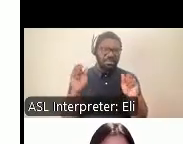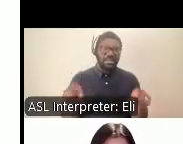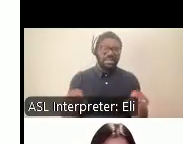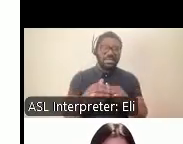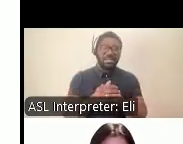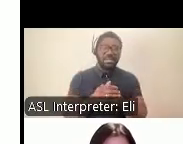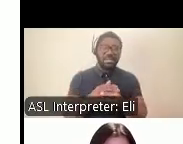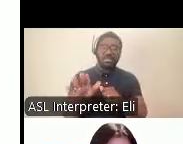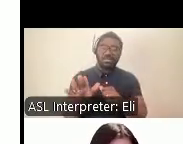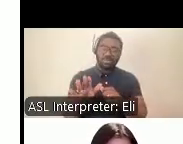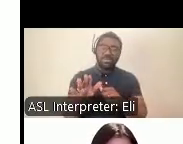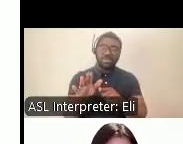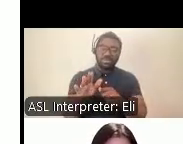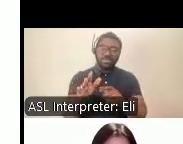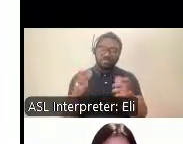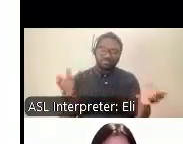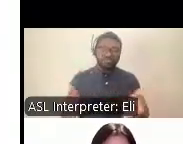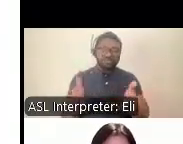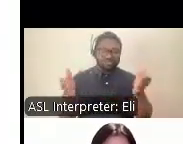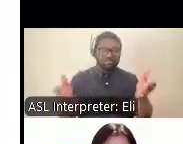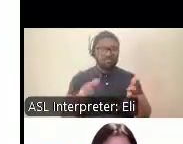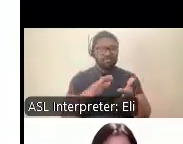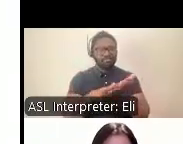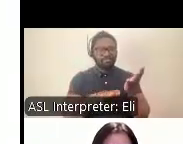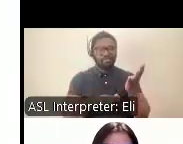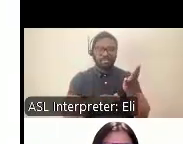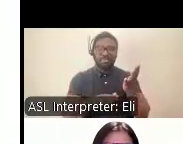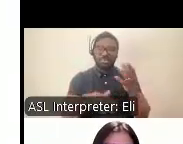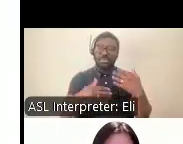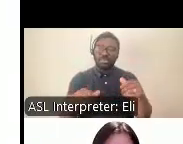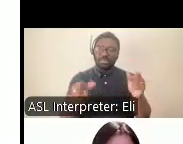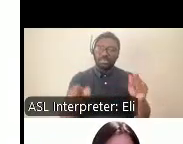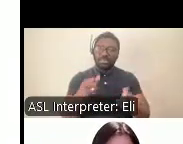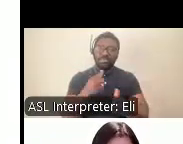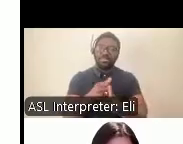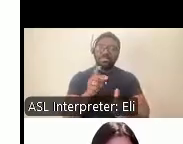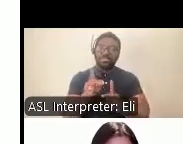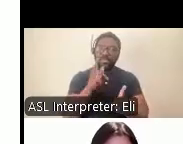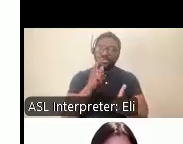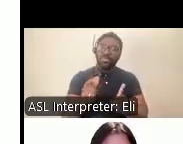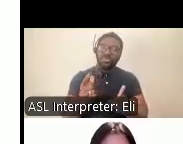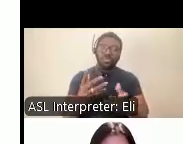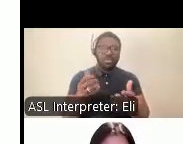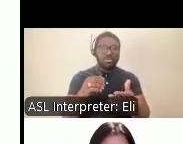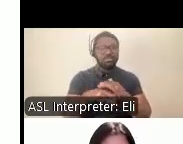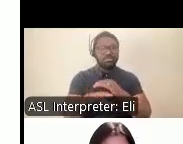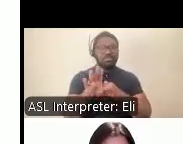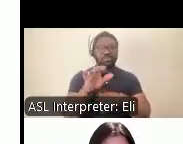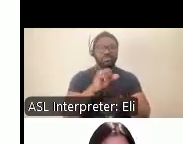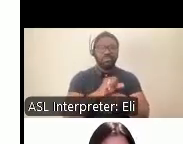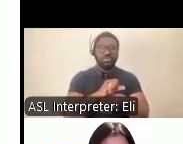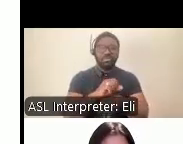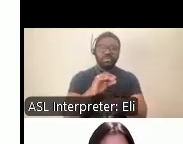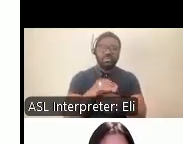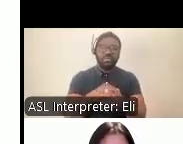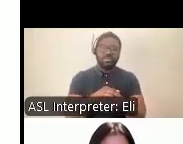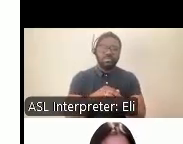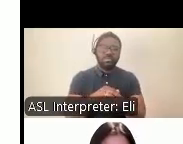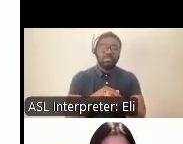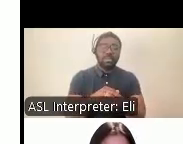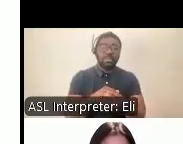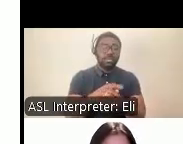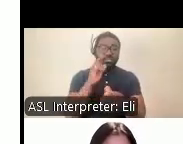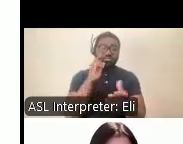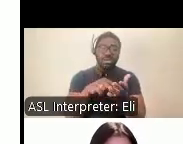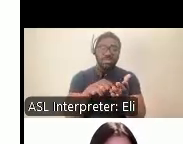empowering space for every job seeker who comes through your doors. When we recognize signs, respond respectfully, and connect